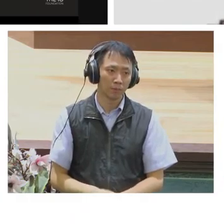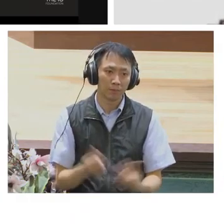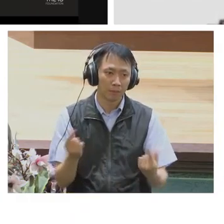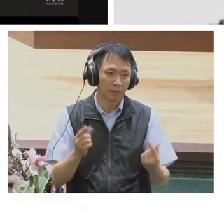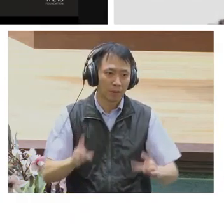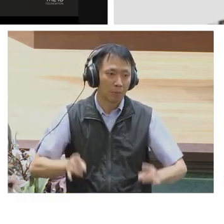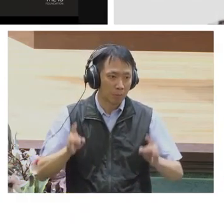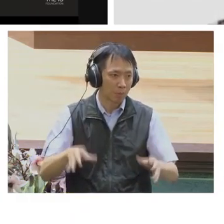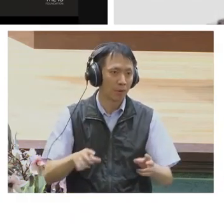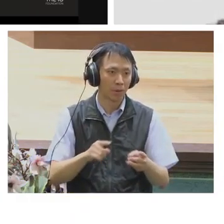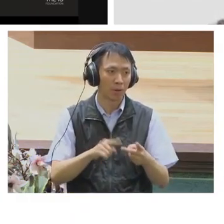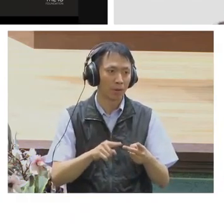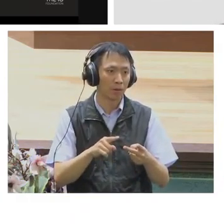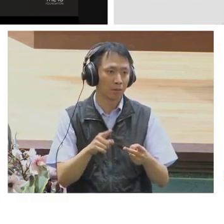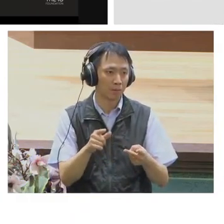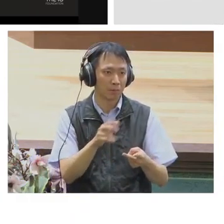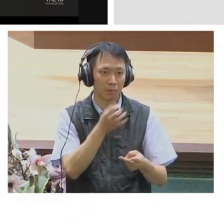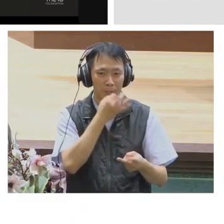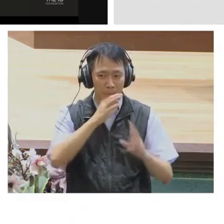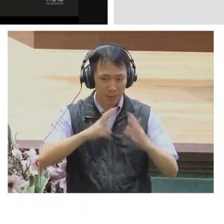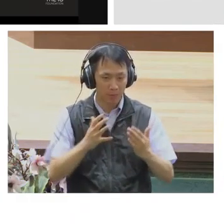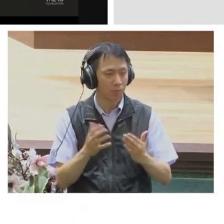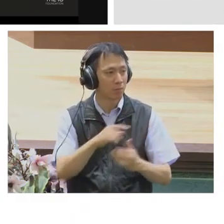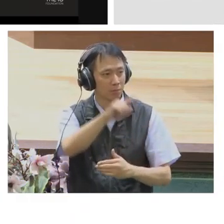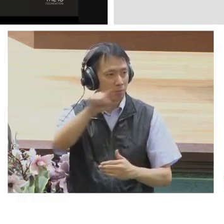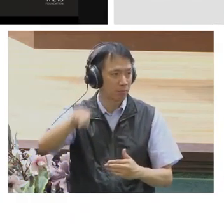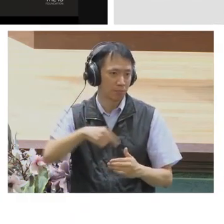and countries like Israel,